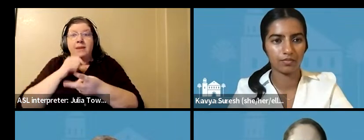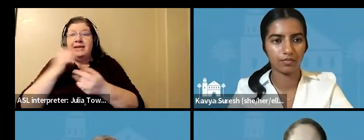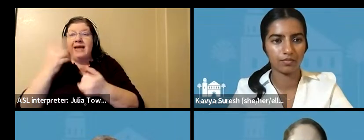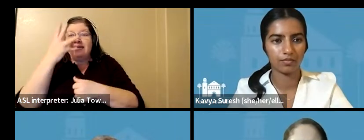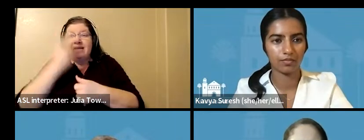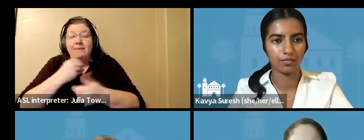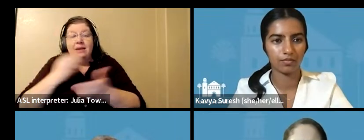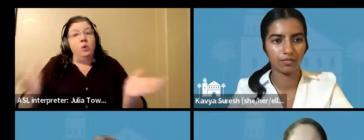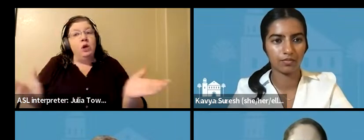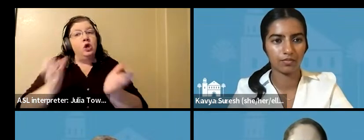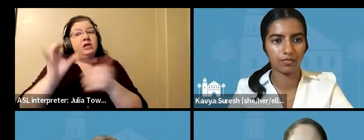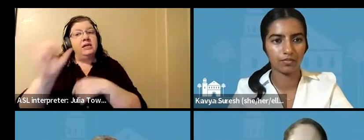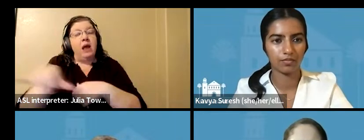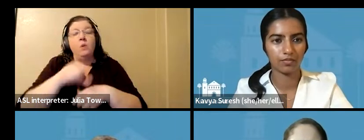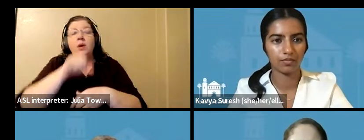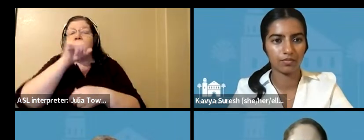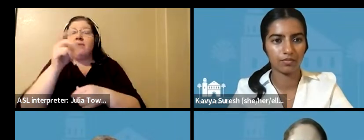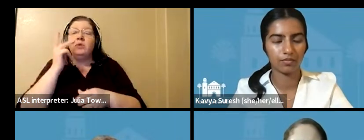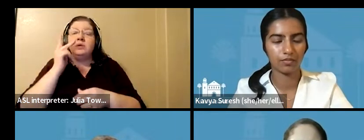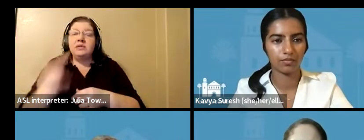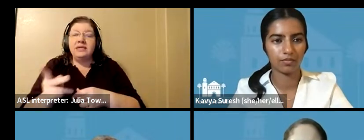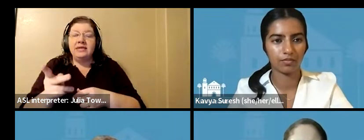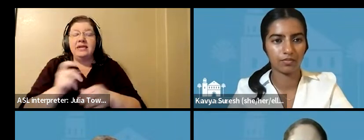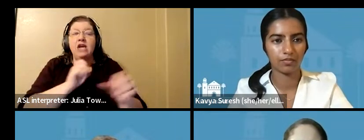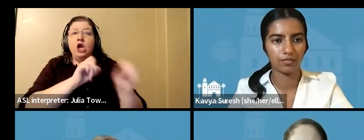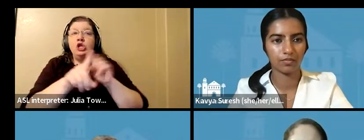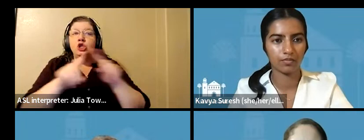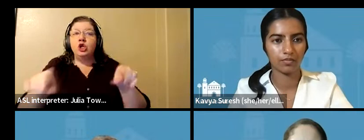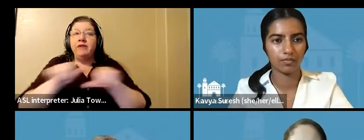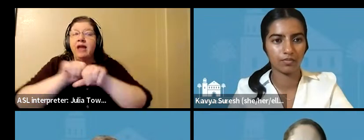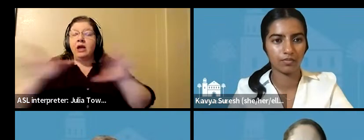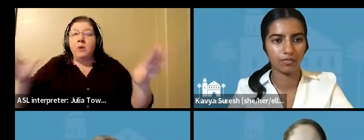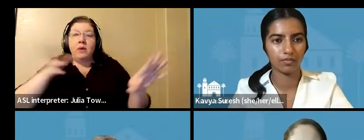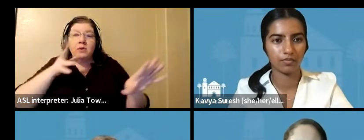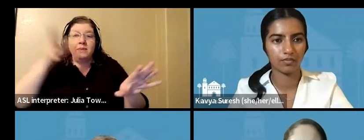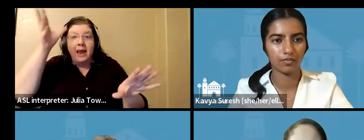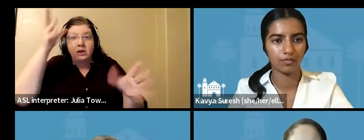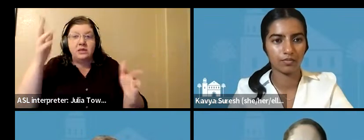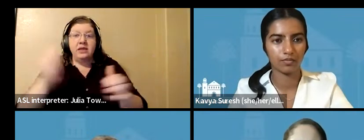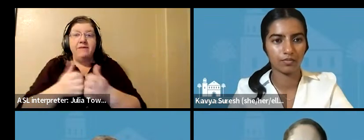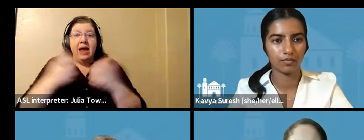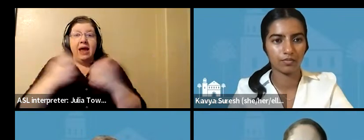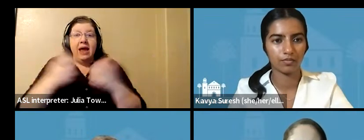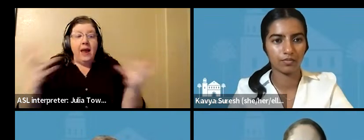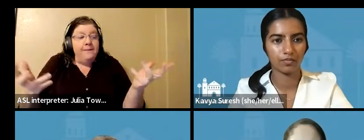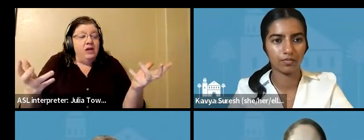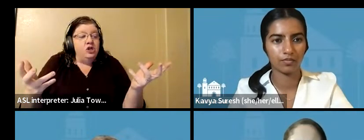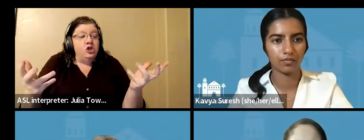that. Love to see a survey go out to parents of like, how much are you